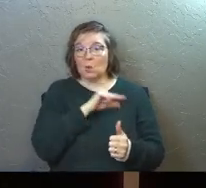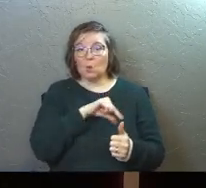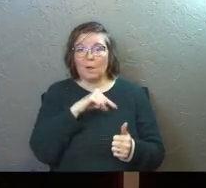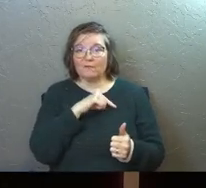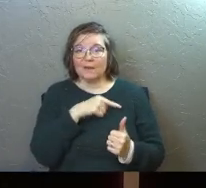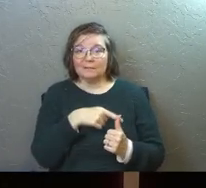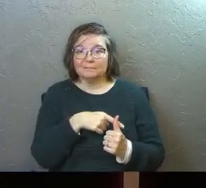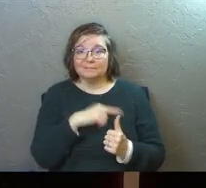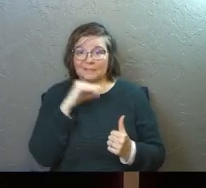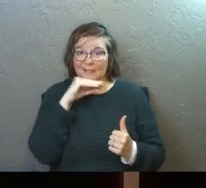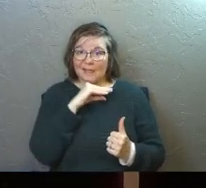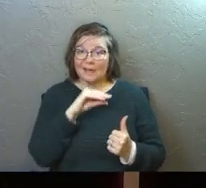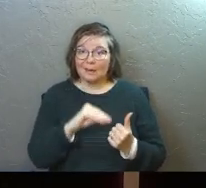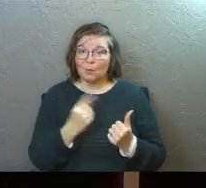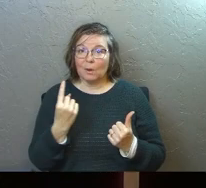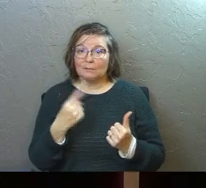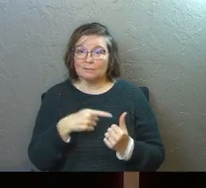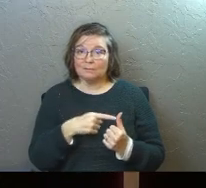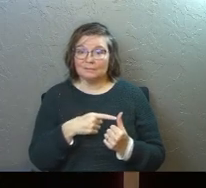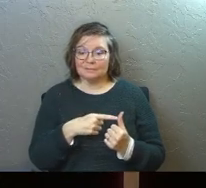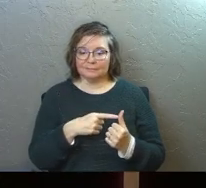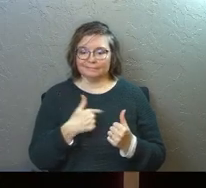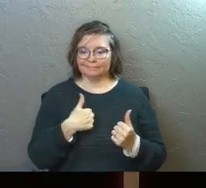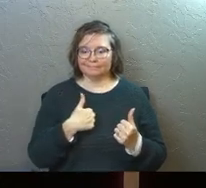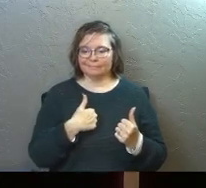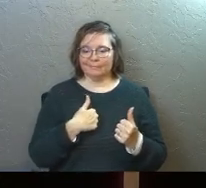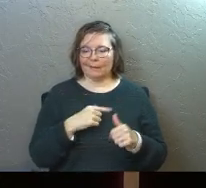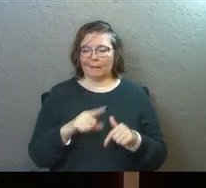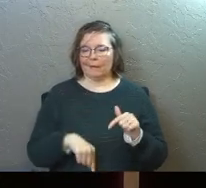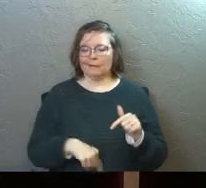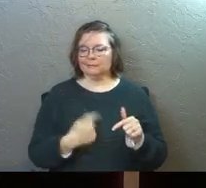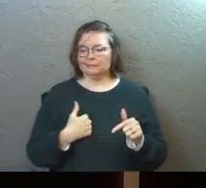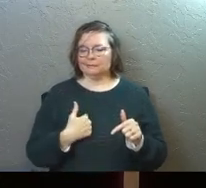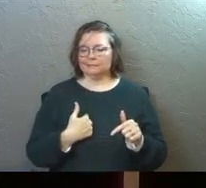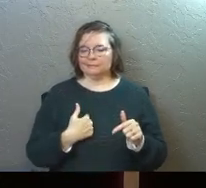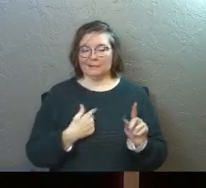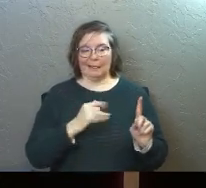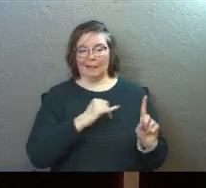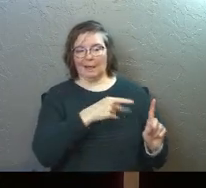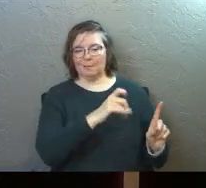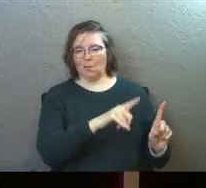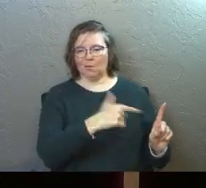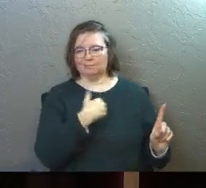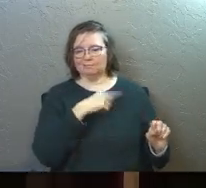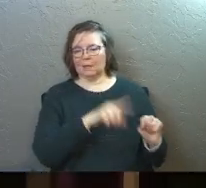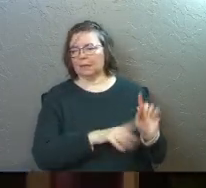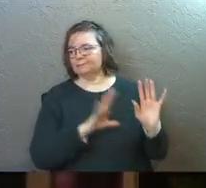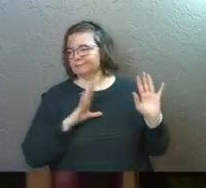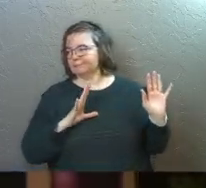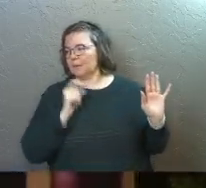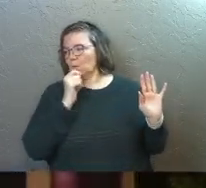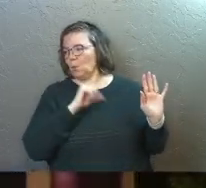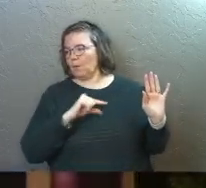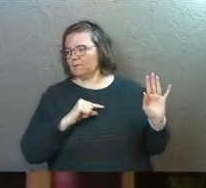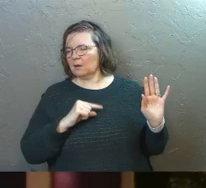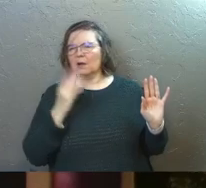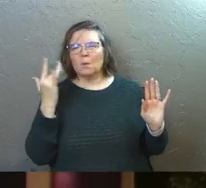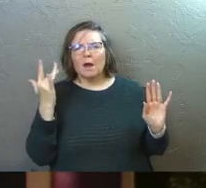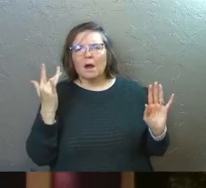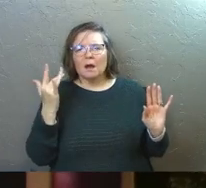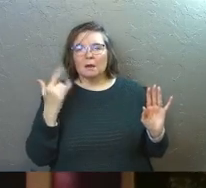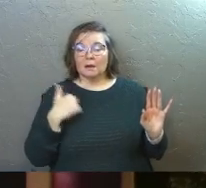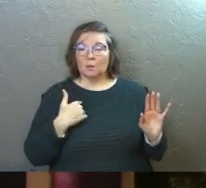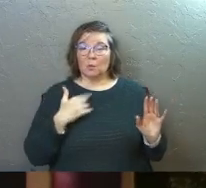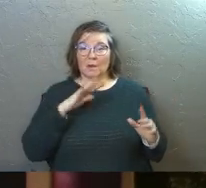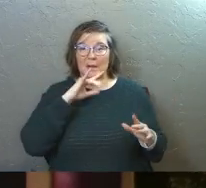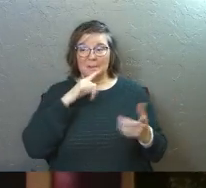qualify. When it comes to being that person that God can use and I can hit the end like Paul, again, I'm not Paul. I don't qualify for that. Why not? Number one, my